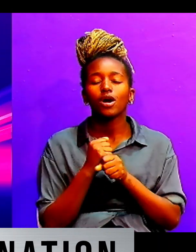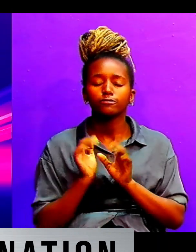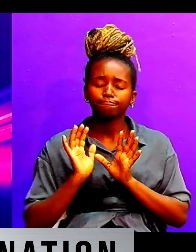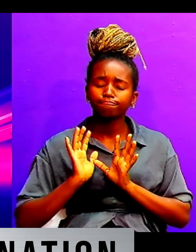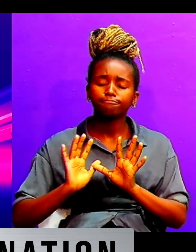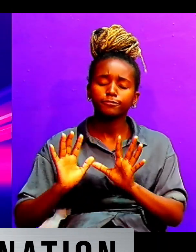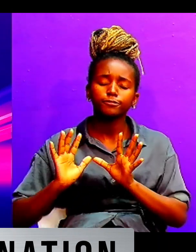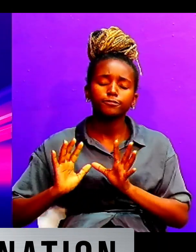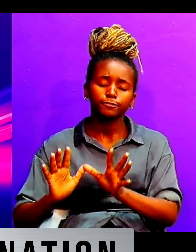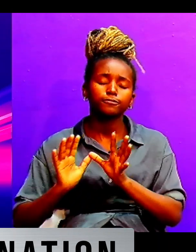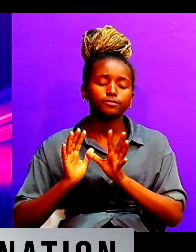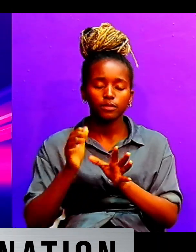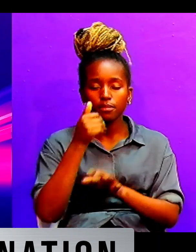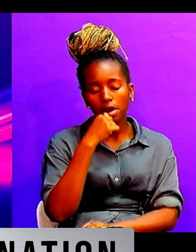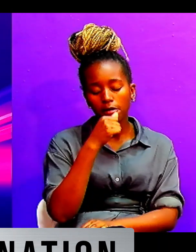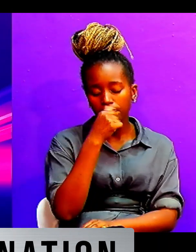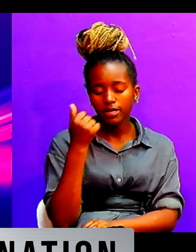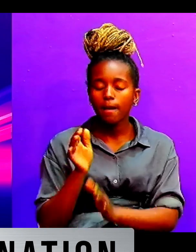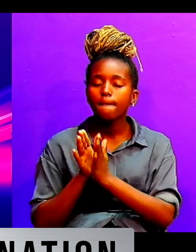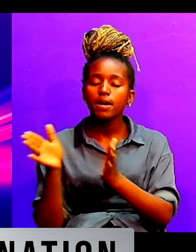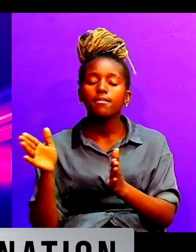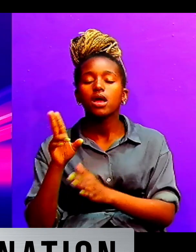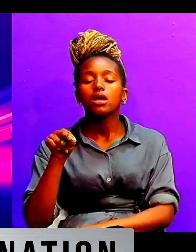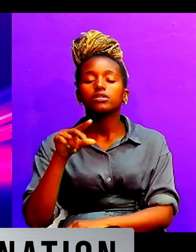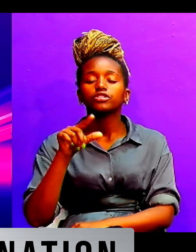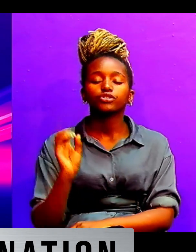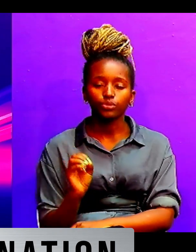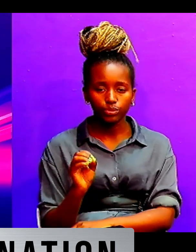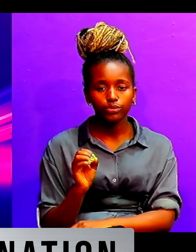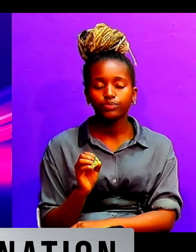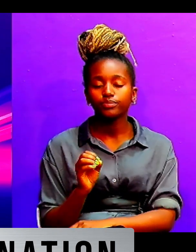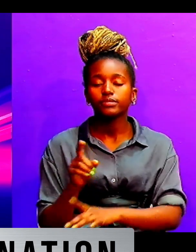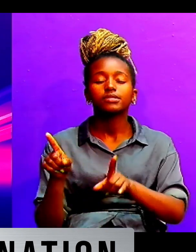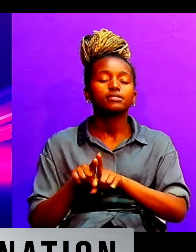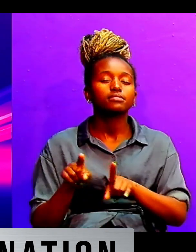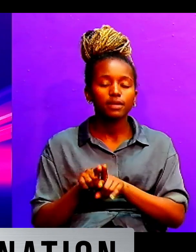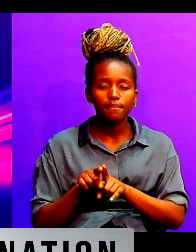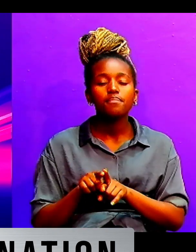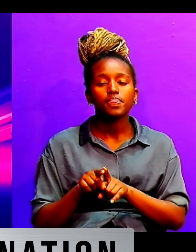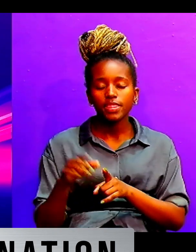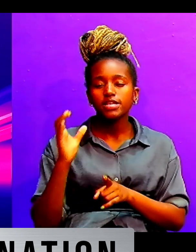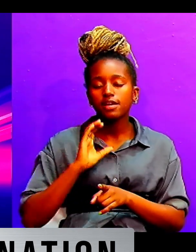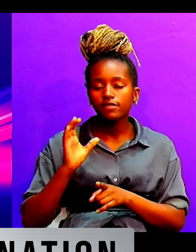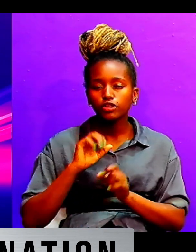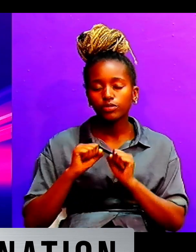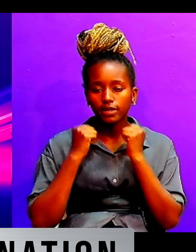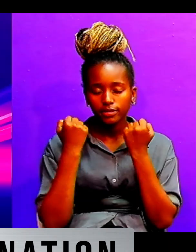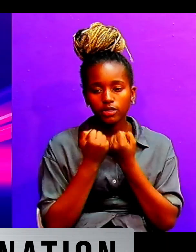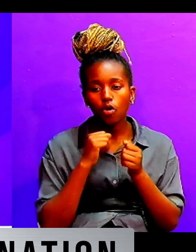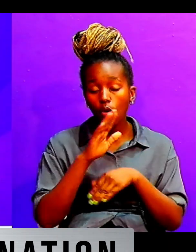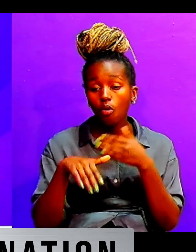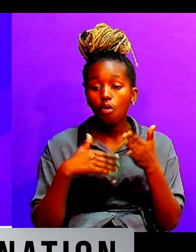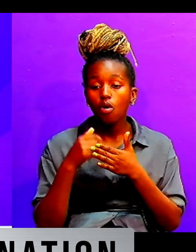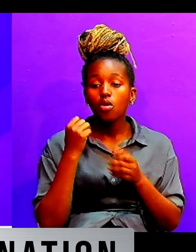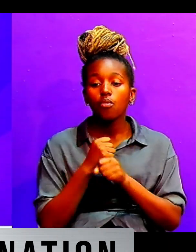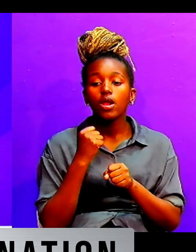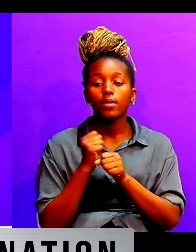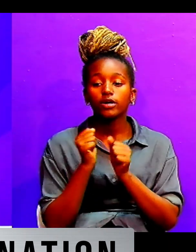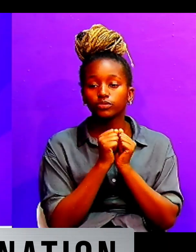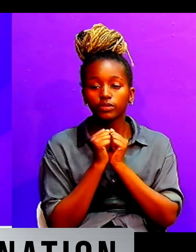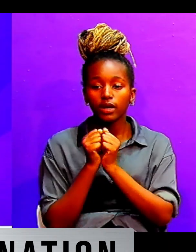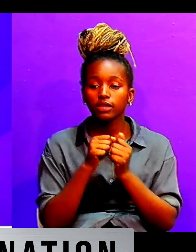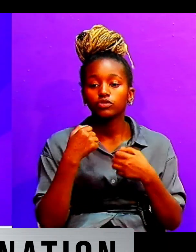we have the public, we have the non-governmental organization or the civil society organization. We have the faith-based, then we